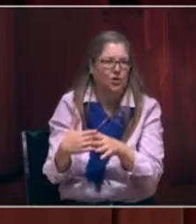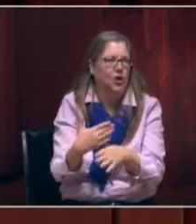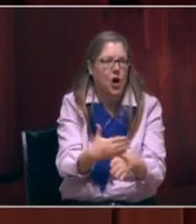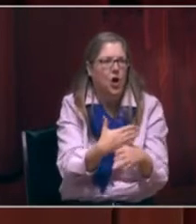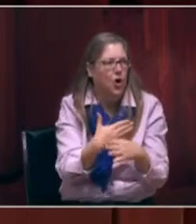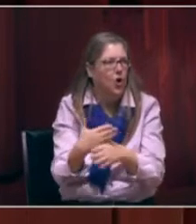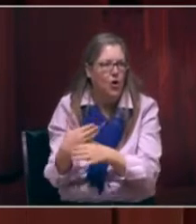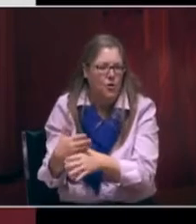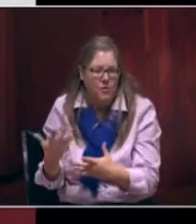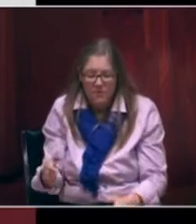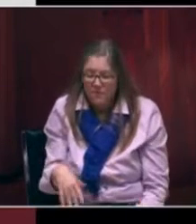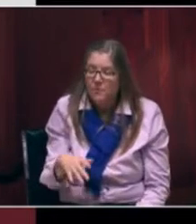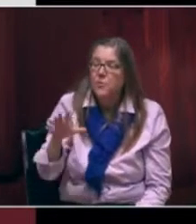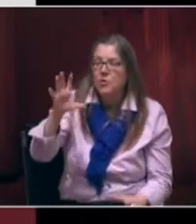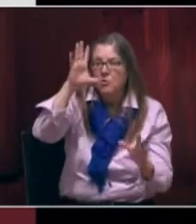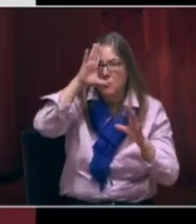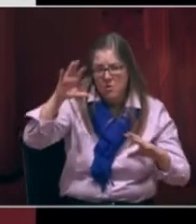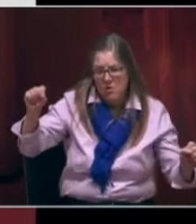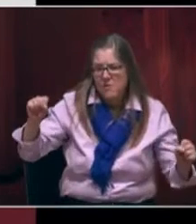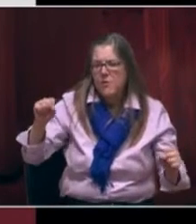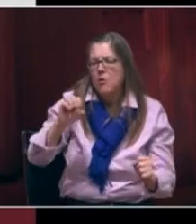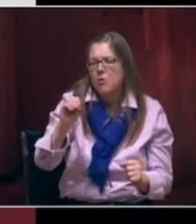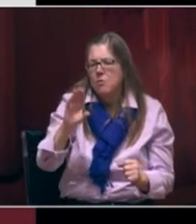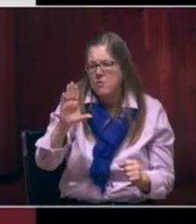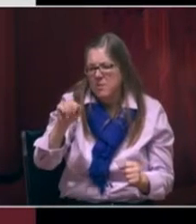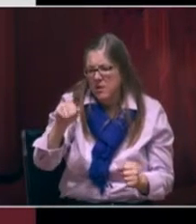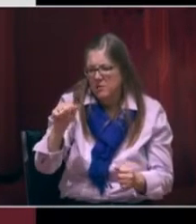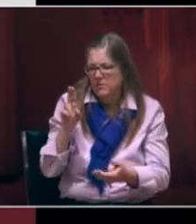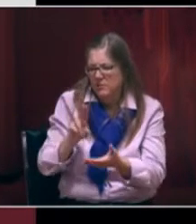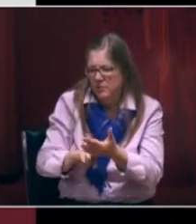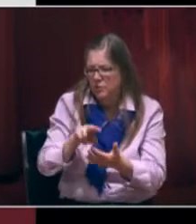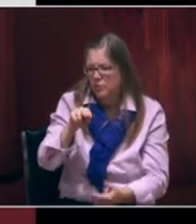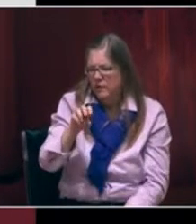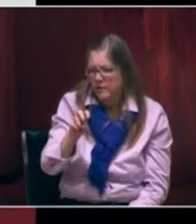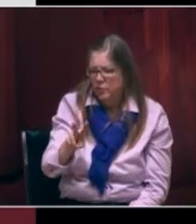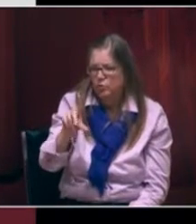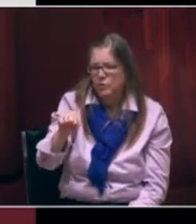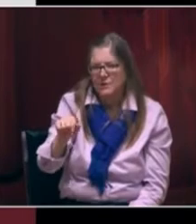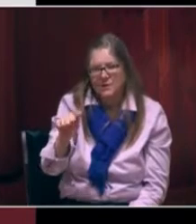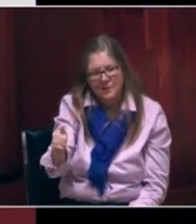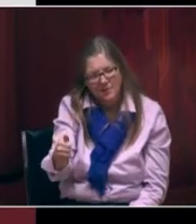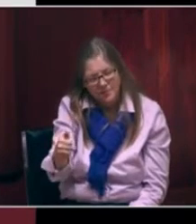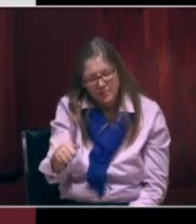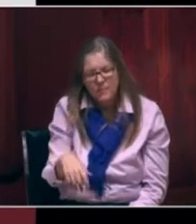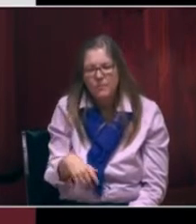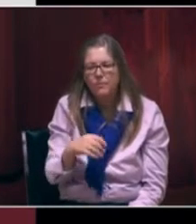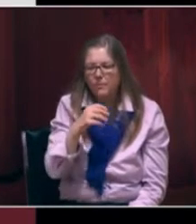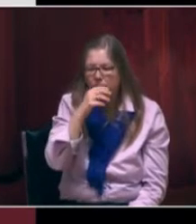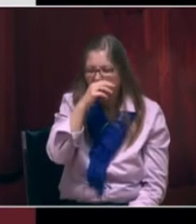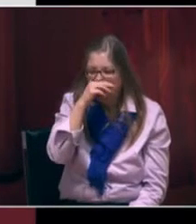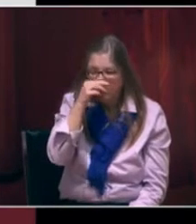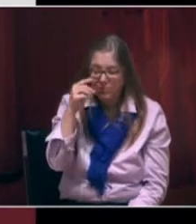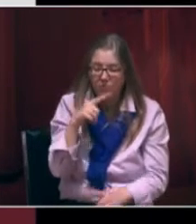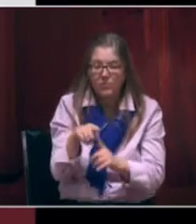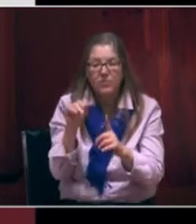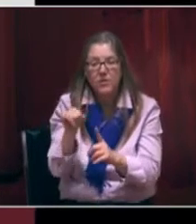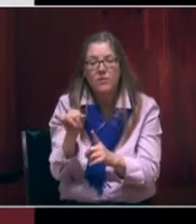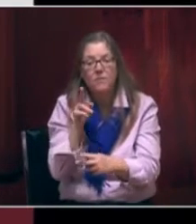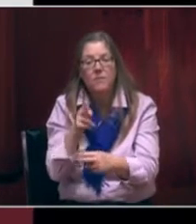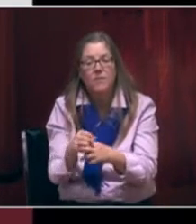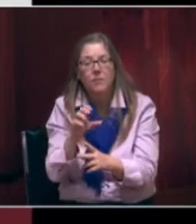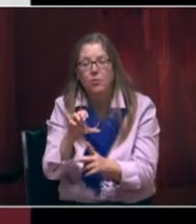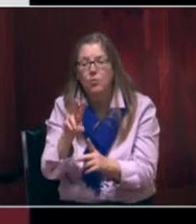order. Now, the executive order was signed out by President Obama in November of 2010, but I had to give a shout out to when this term actually